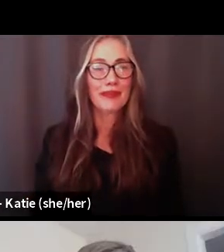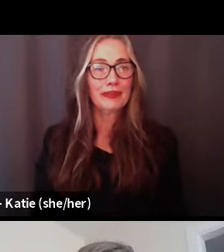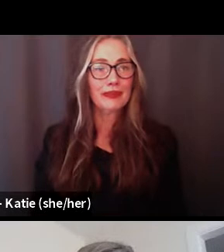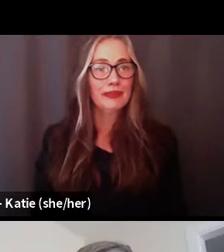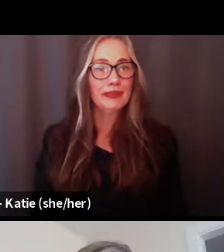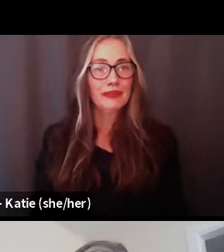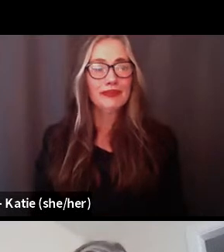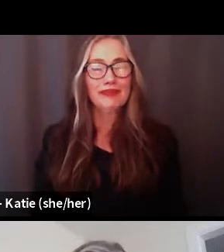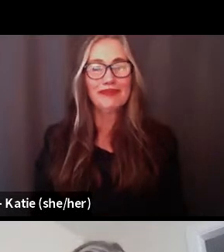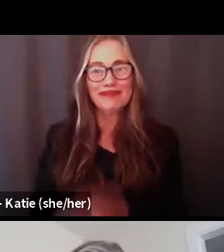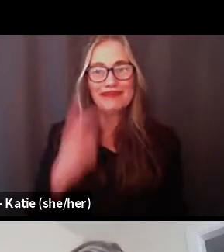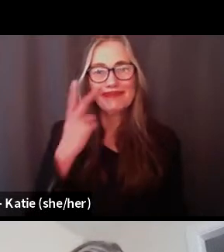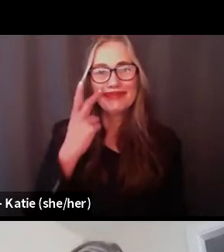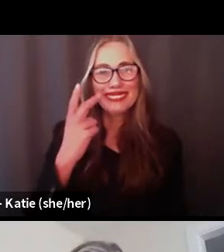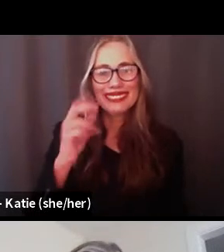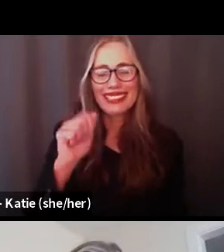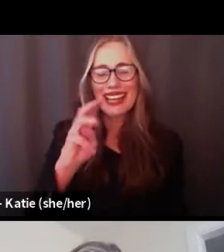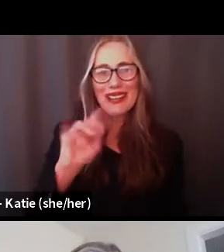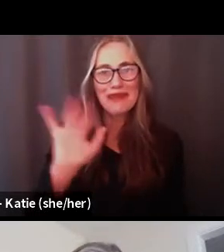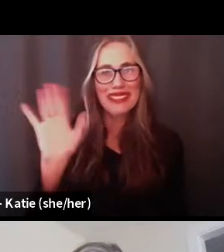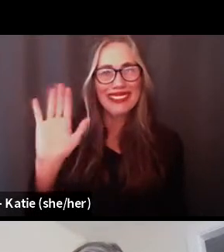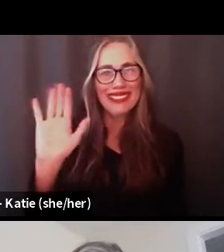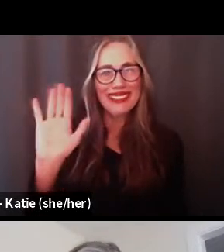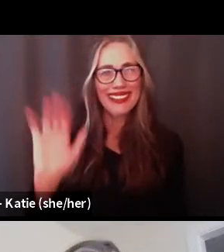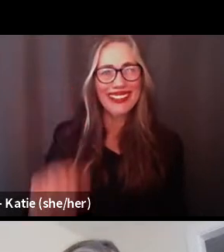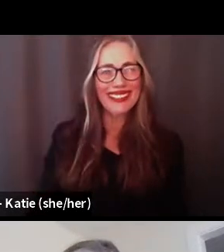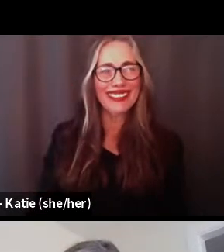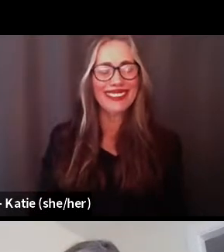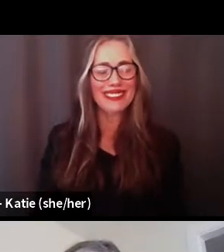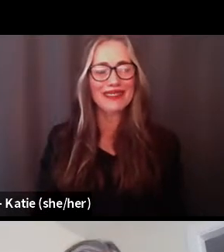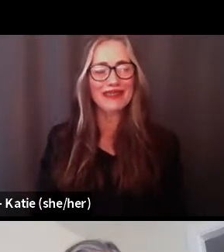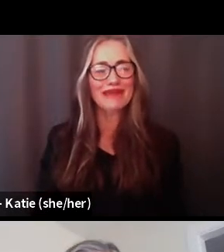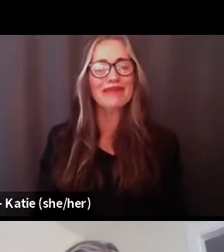hi amy carlos